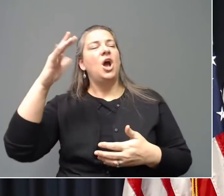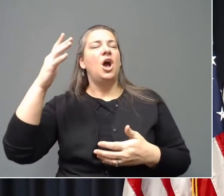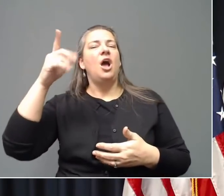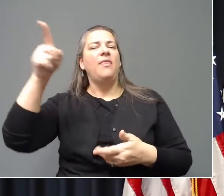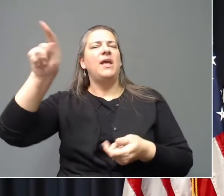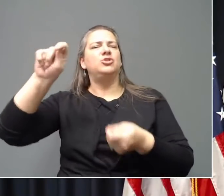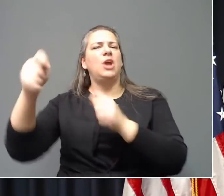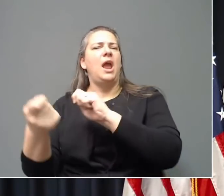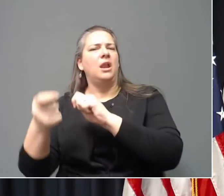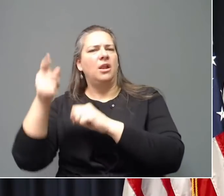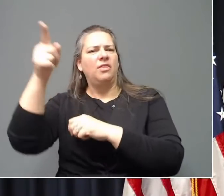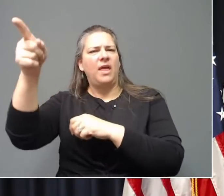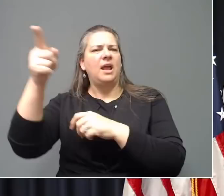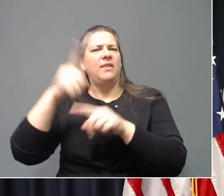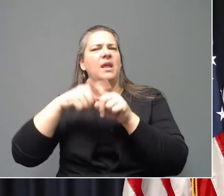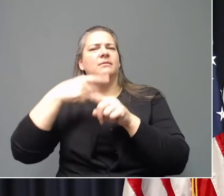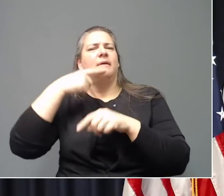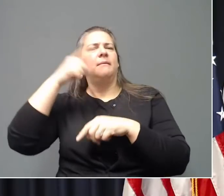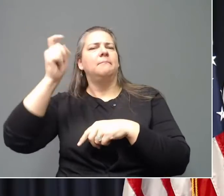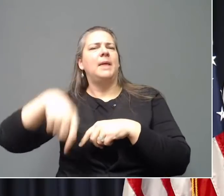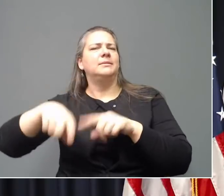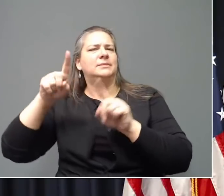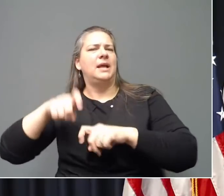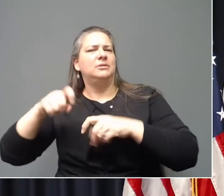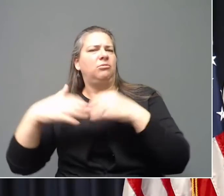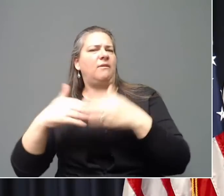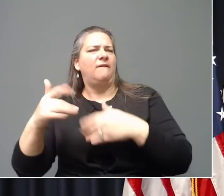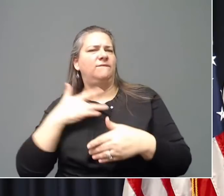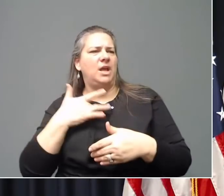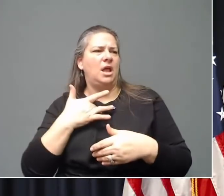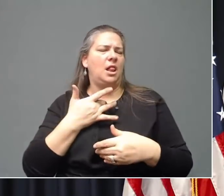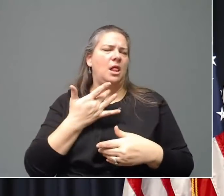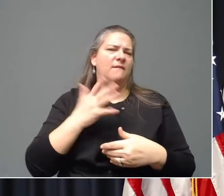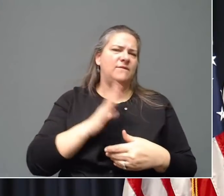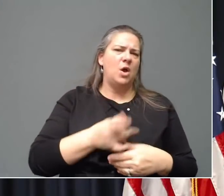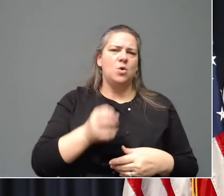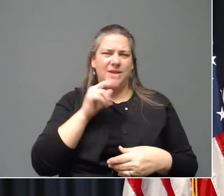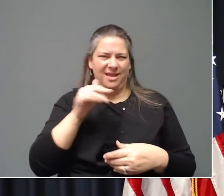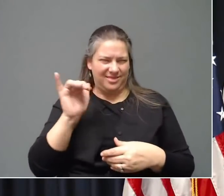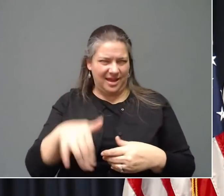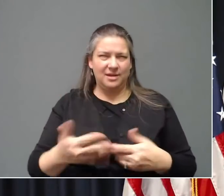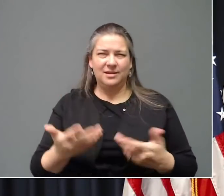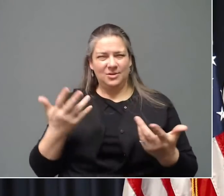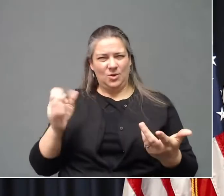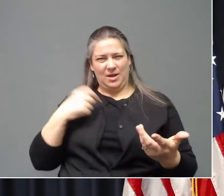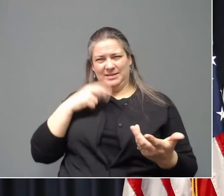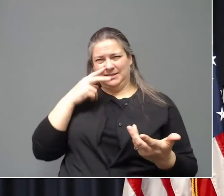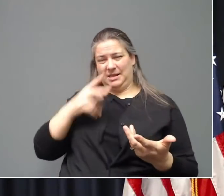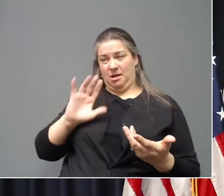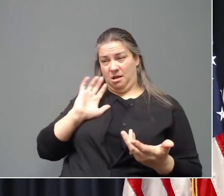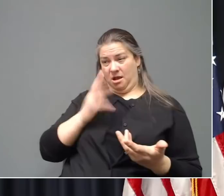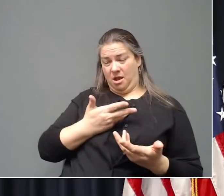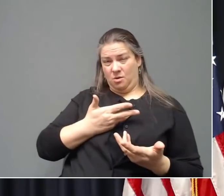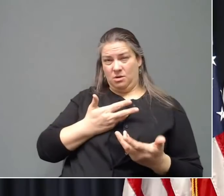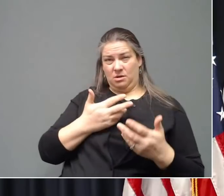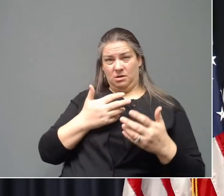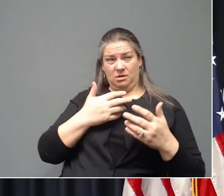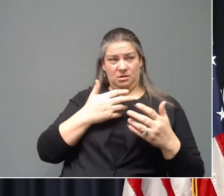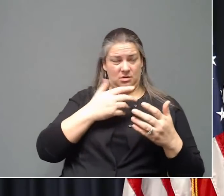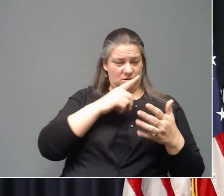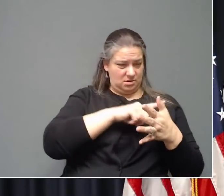taken has had different support from whether it's Dr. Birx, Dr. Fauci, Dr. Stack, the American